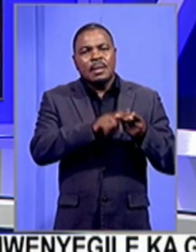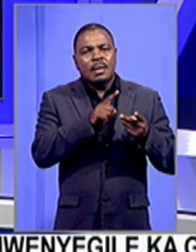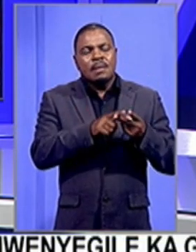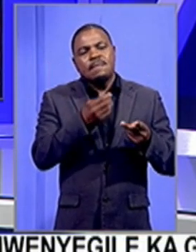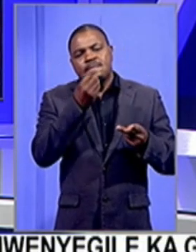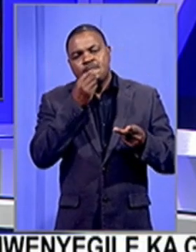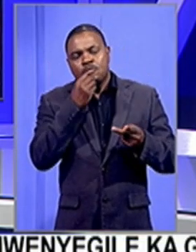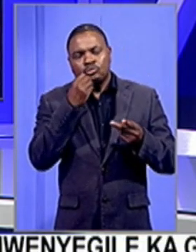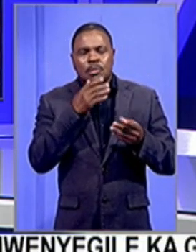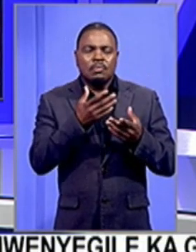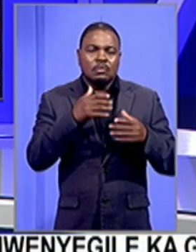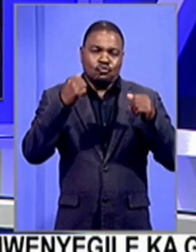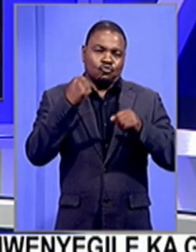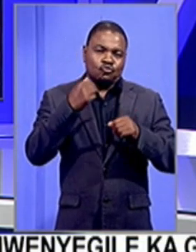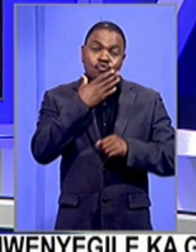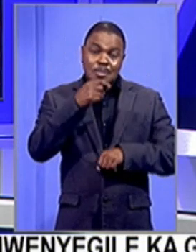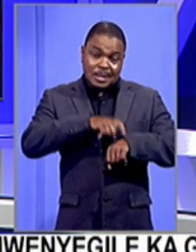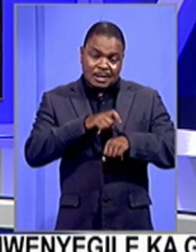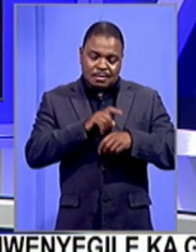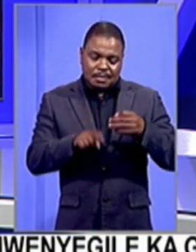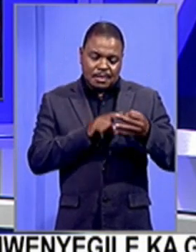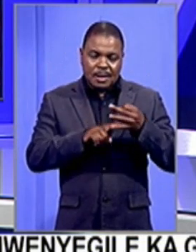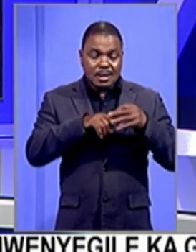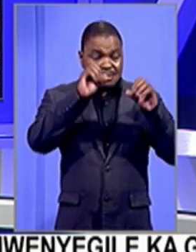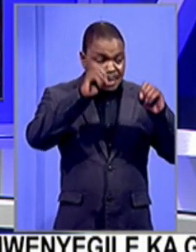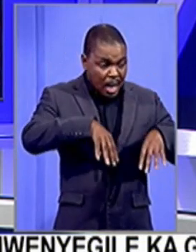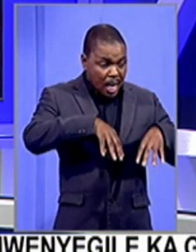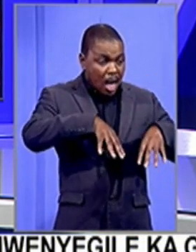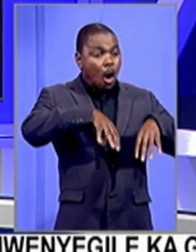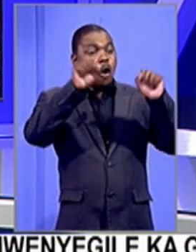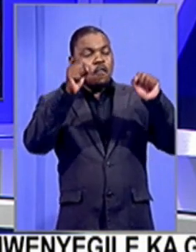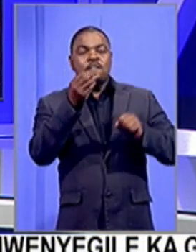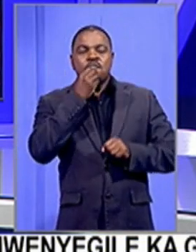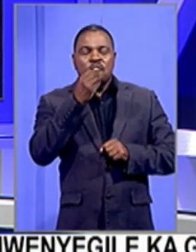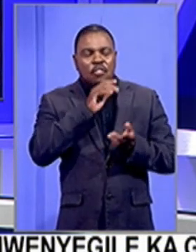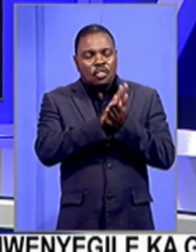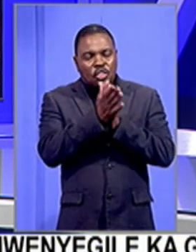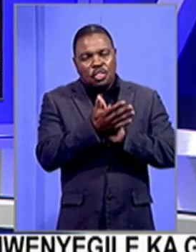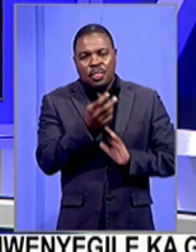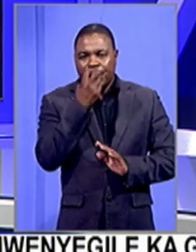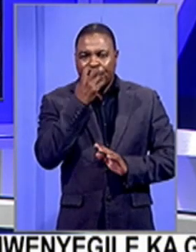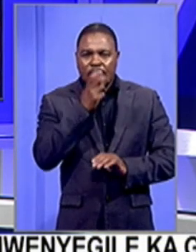dijo ka bontsi ka paka ya keresemose, mme fa motlakase o kgaolwa dijo di a bola.